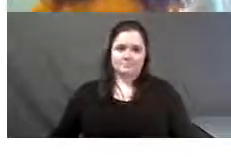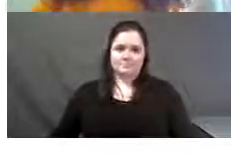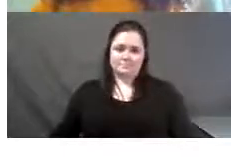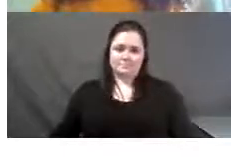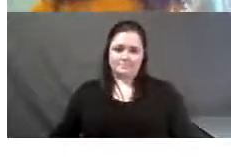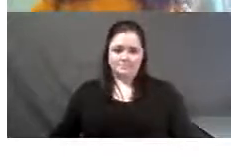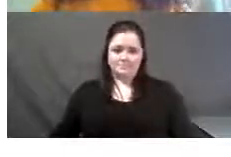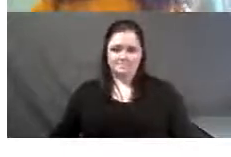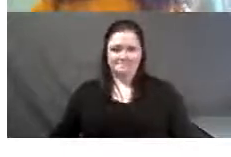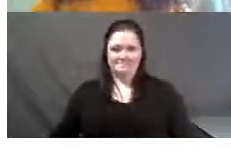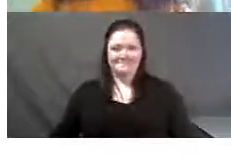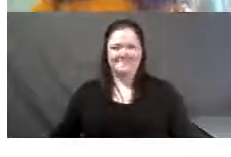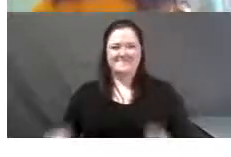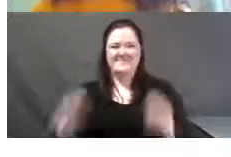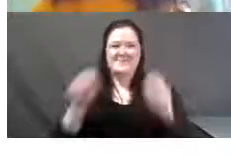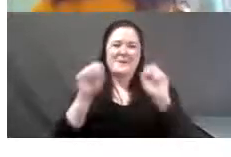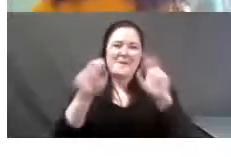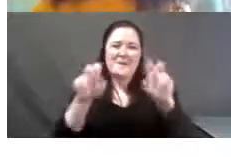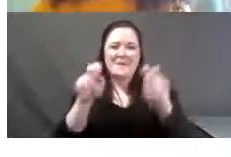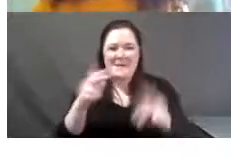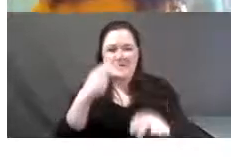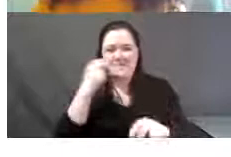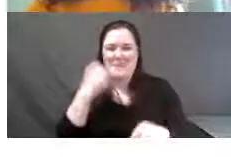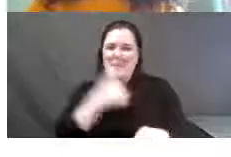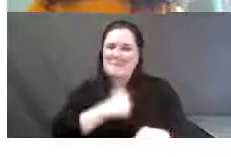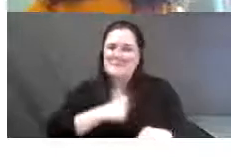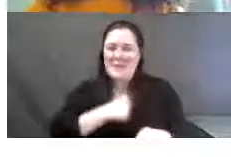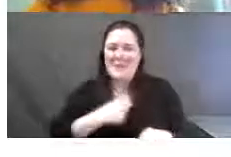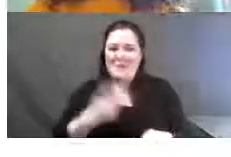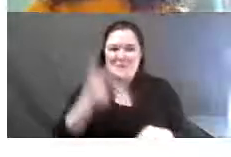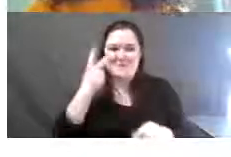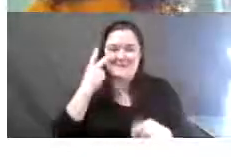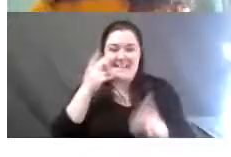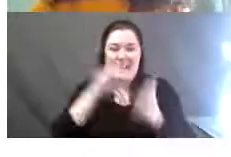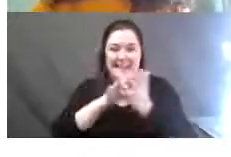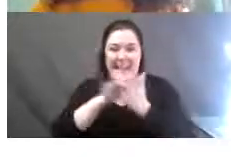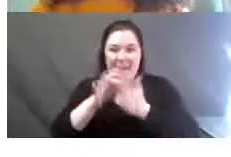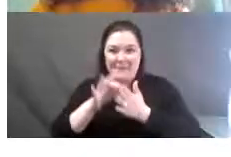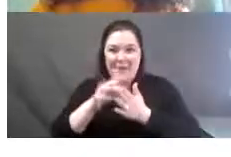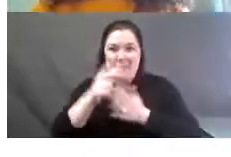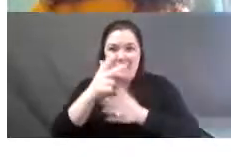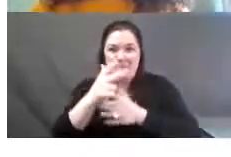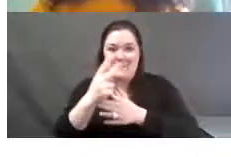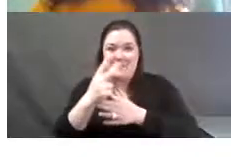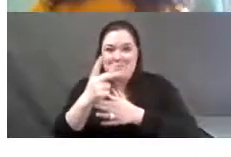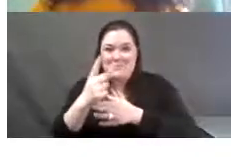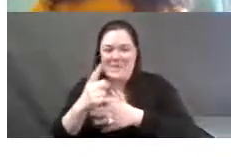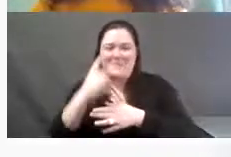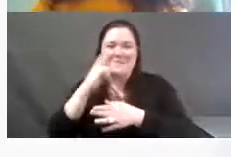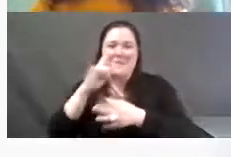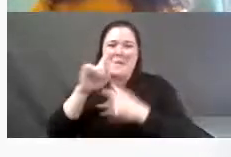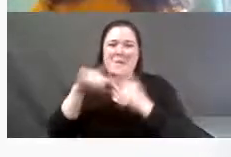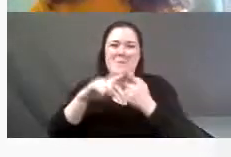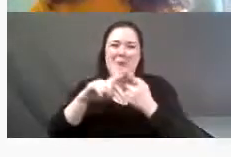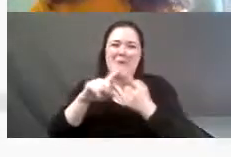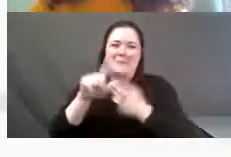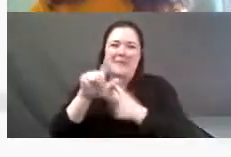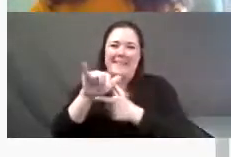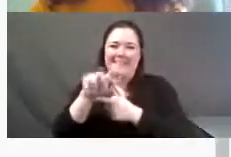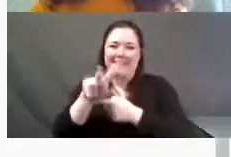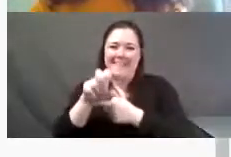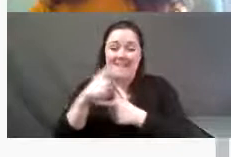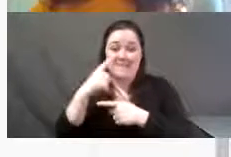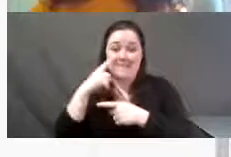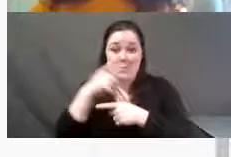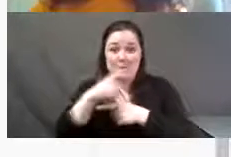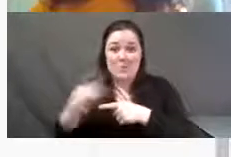All right, sorry y'all, you're seeing the countdown of when we go live. For those on audio, I'm just